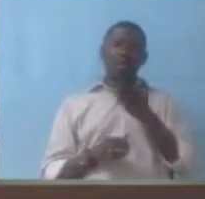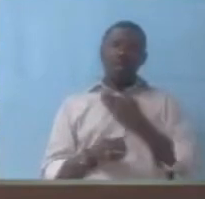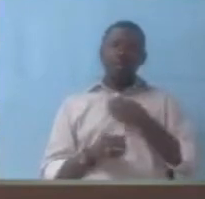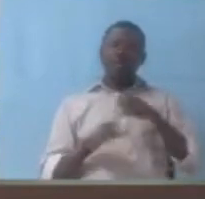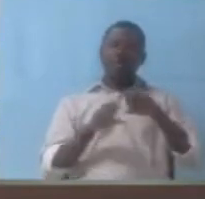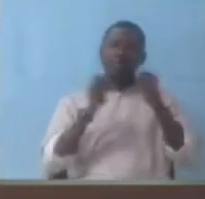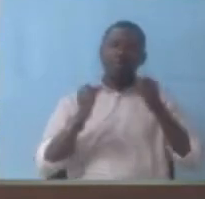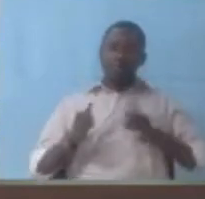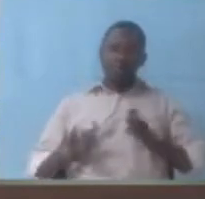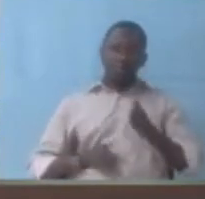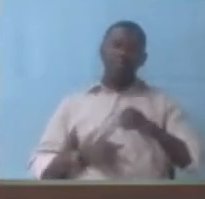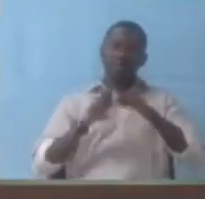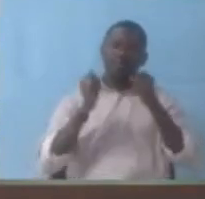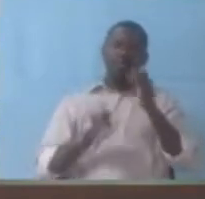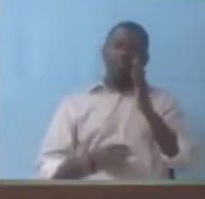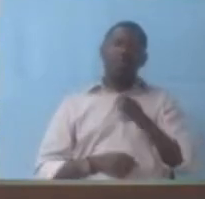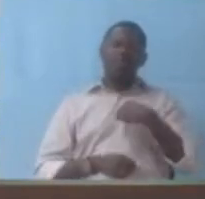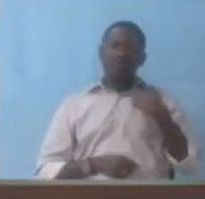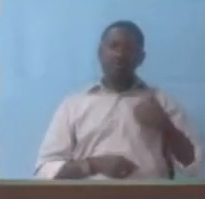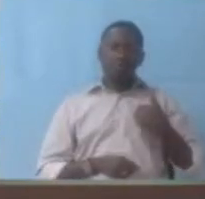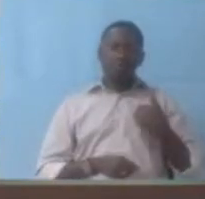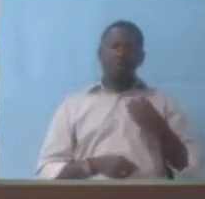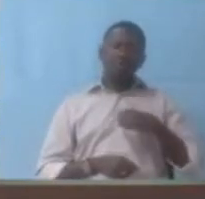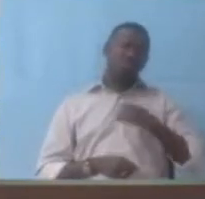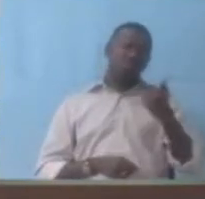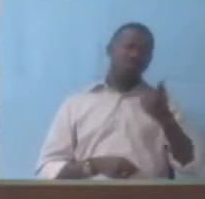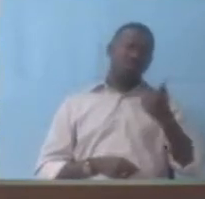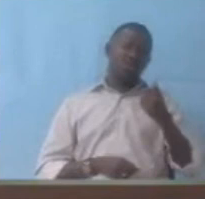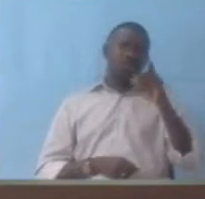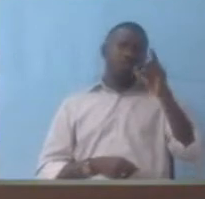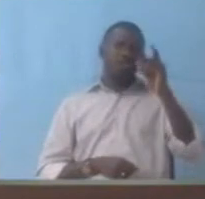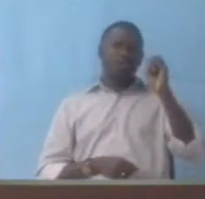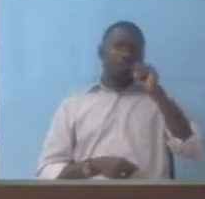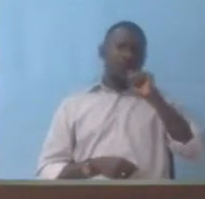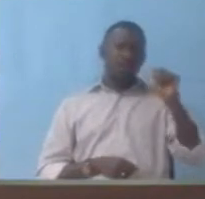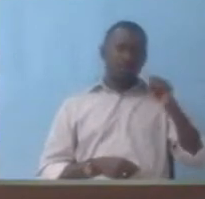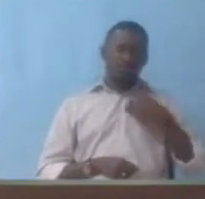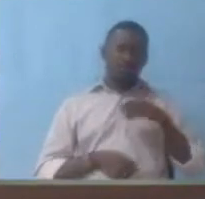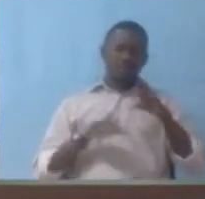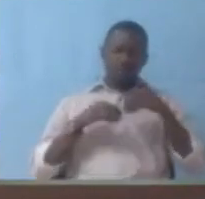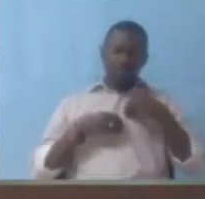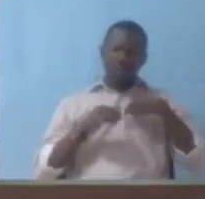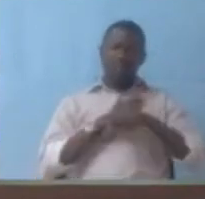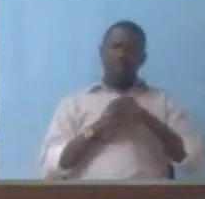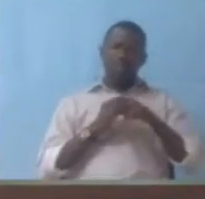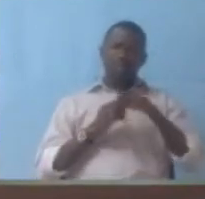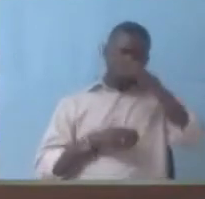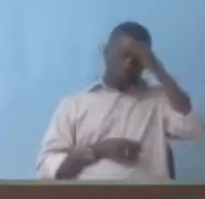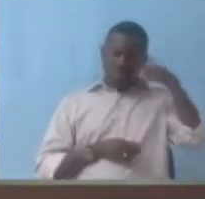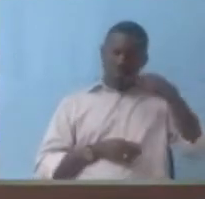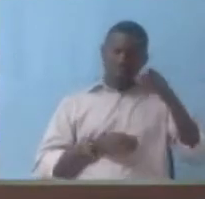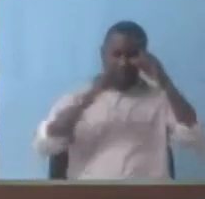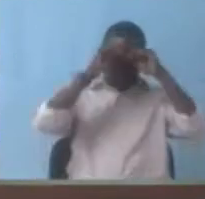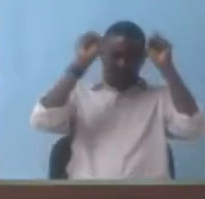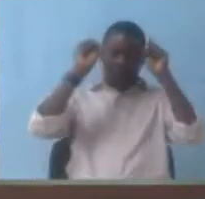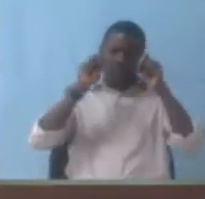people, and another set of decrees that were you know applicable in terms of the functioning of government, and